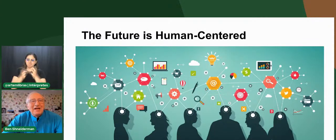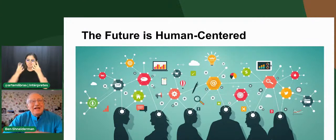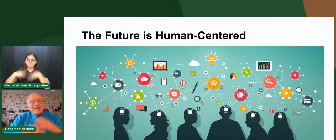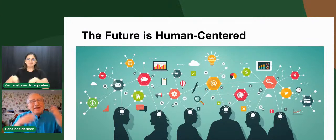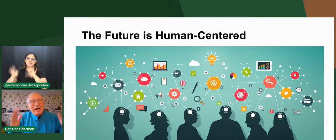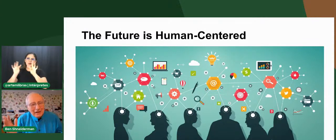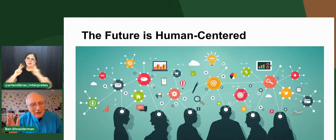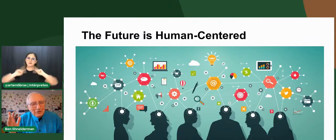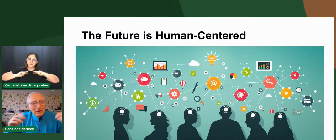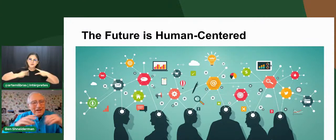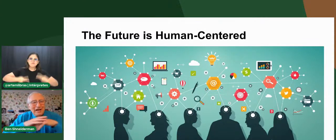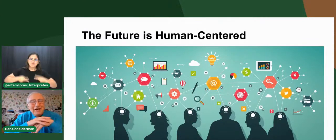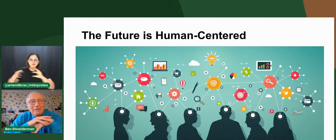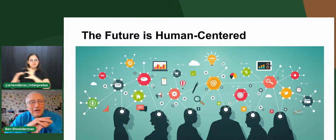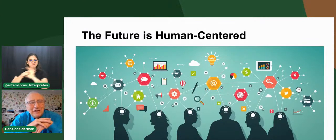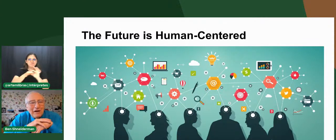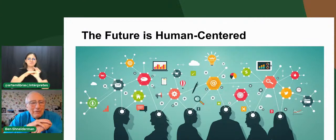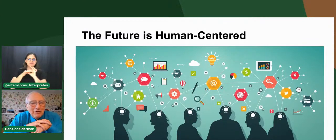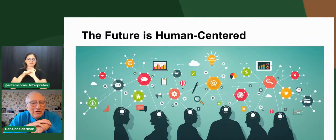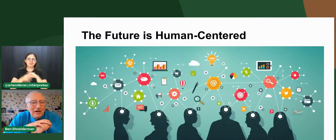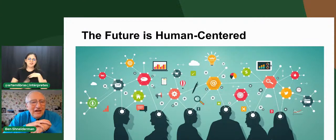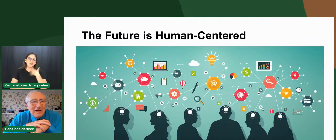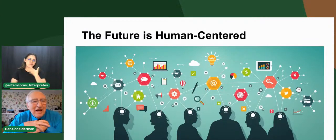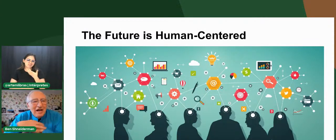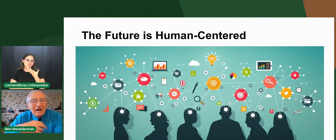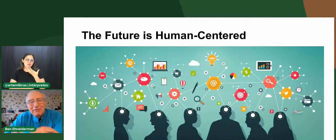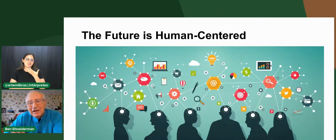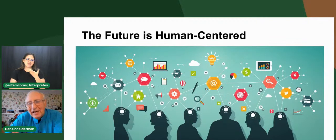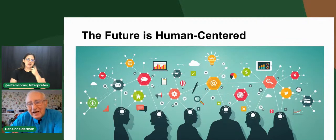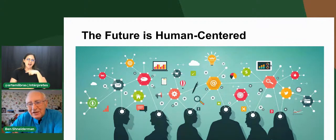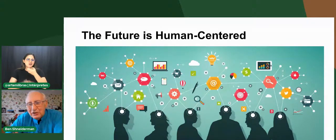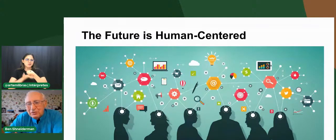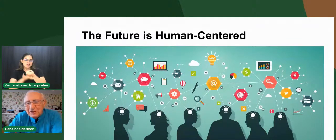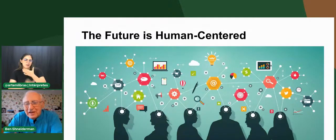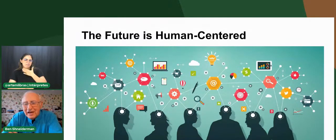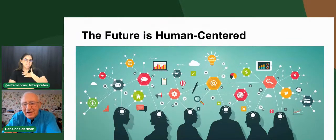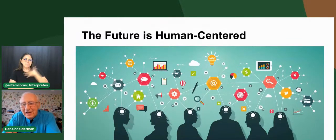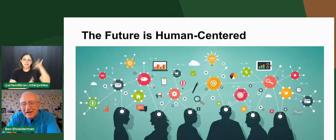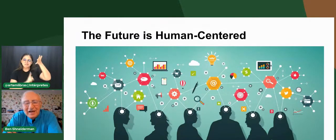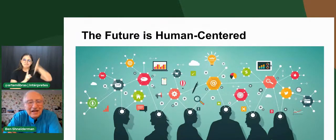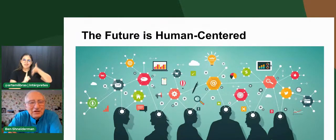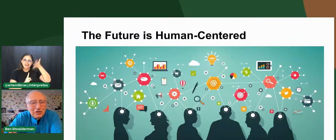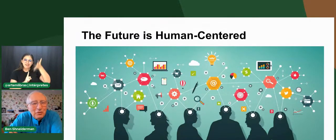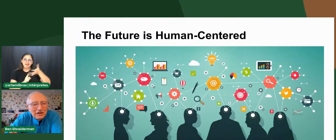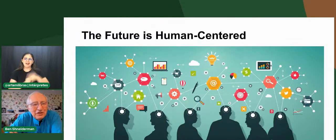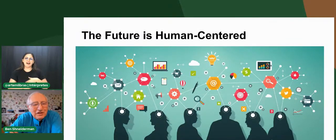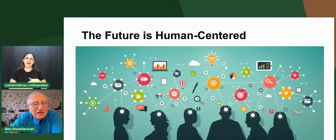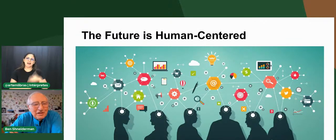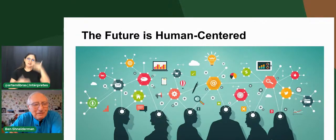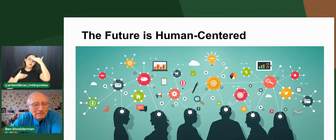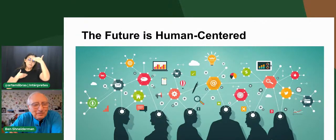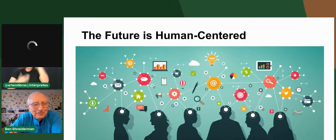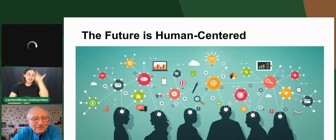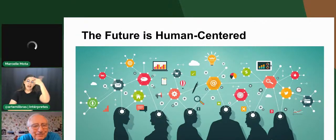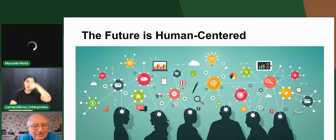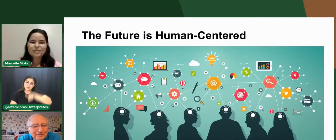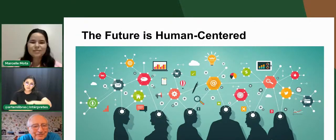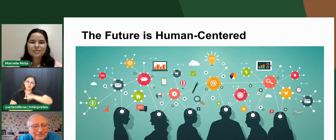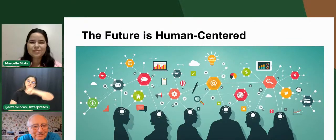movement. Thank you again for this opportunity, and I'm glad to stay and answer questions.